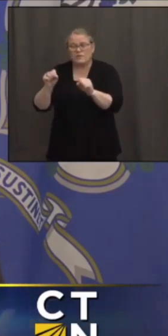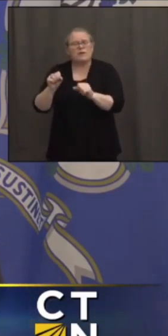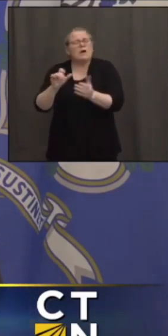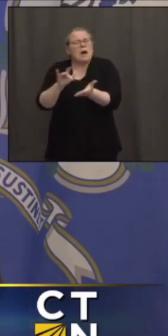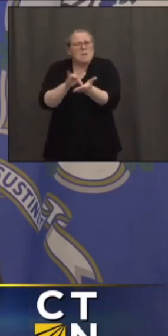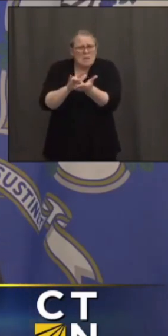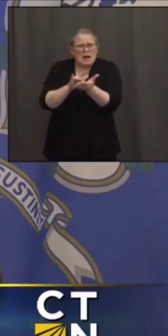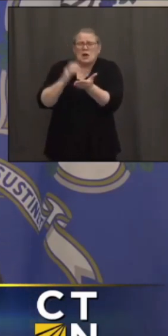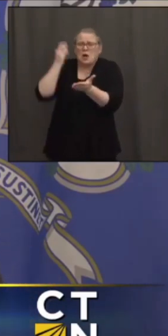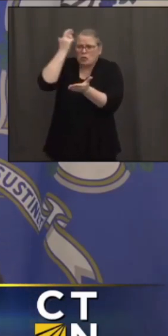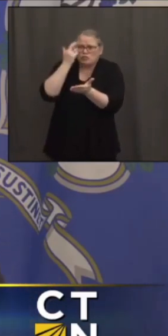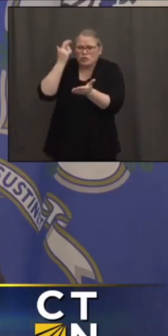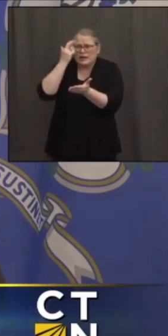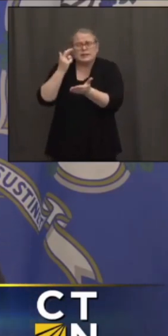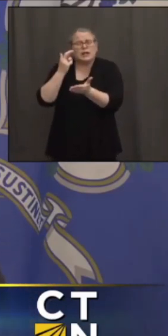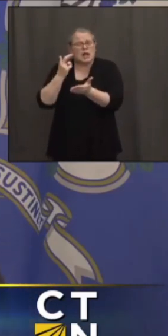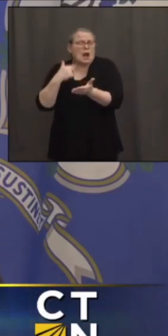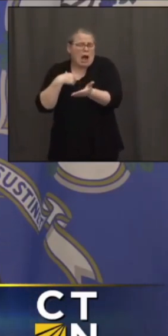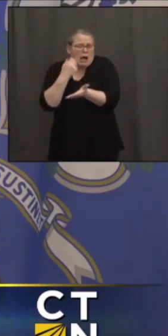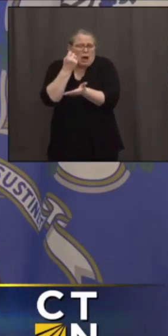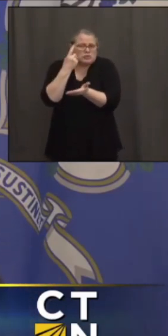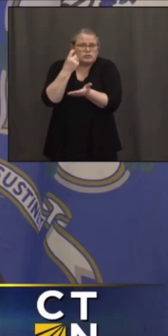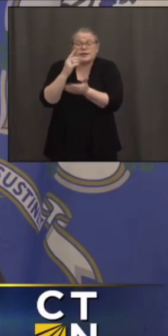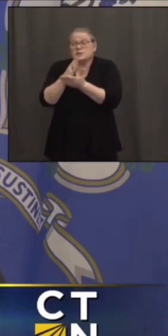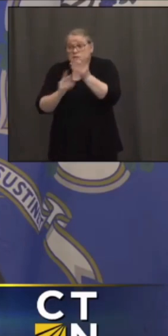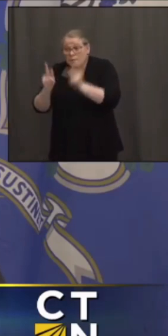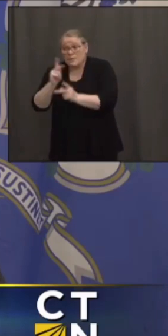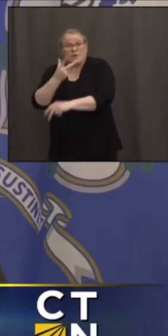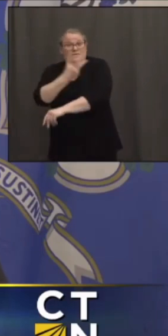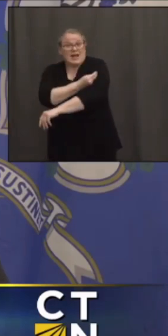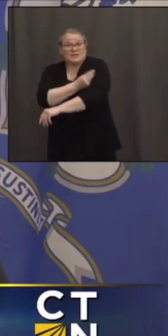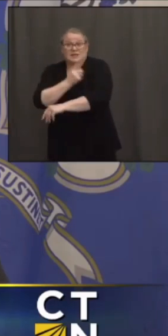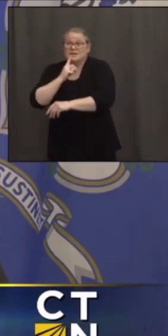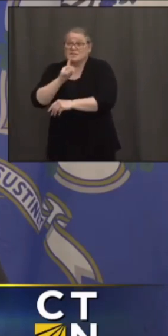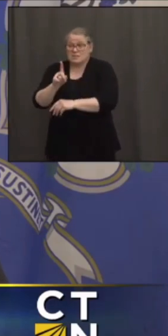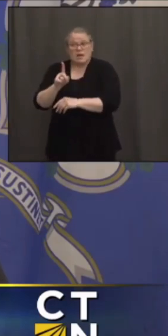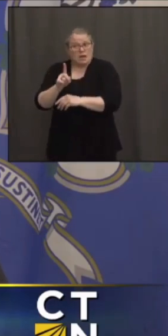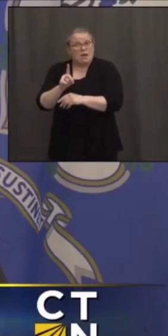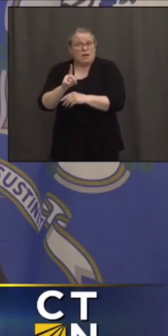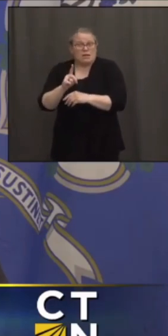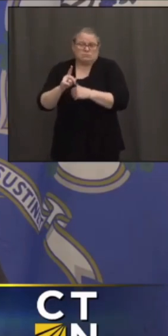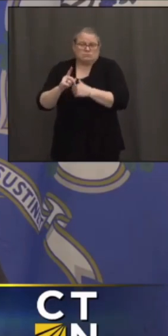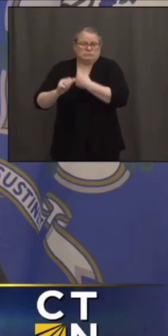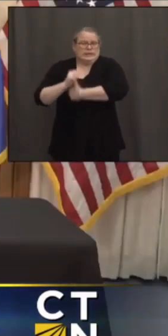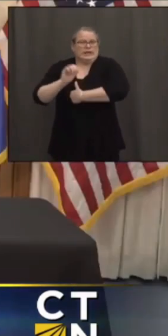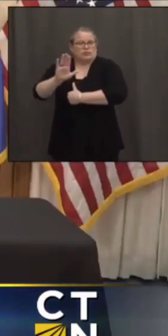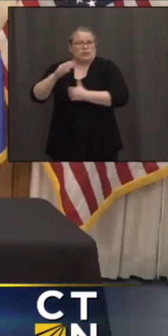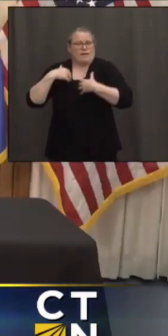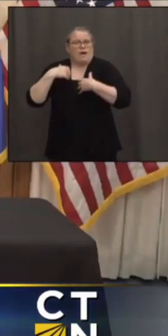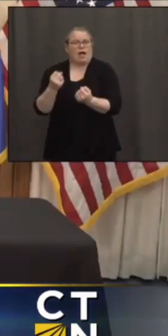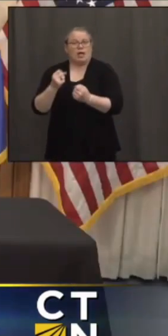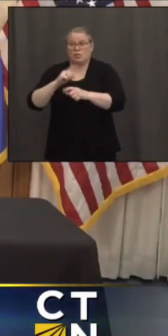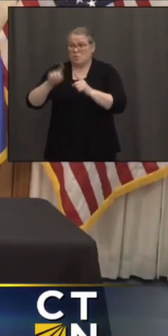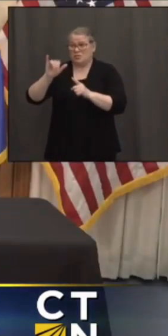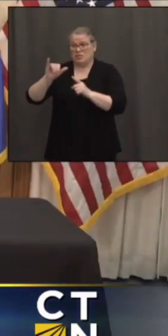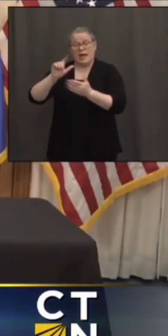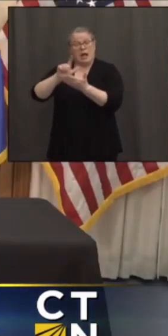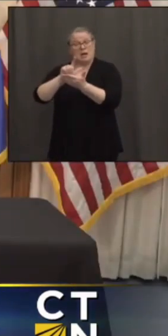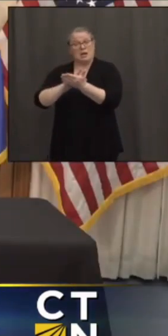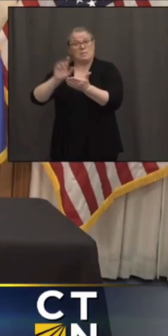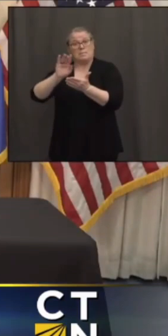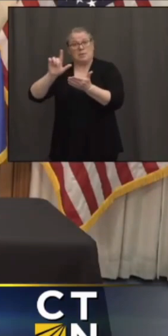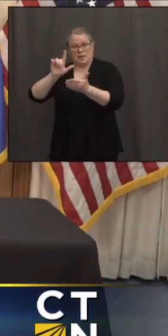I understand that. Some people are at risk if they get vaccinated. Otherwise, I'm ready to support that bill. Okay, thank you very much. That's all from